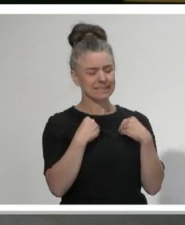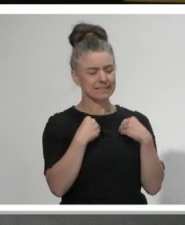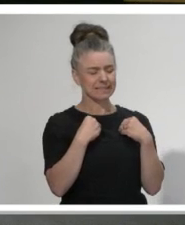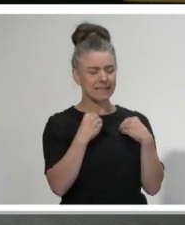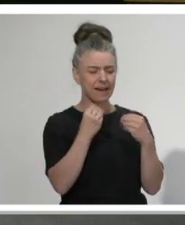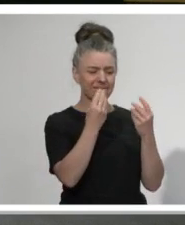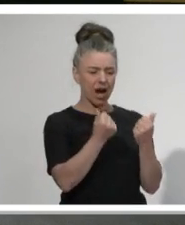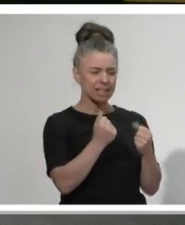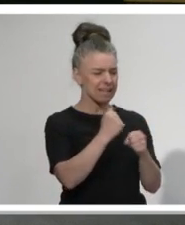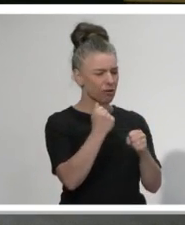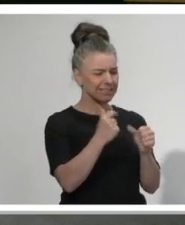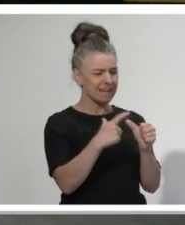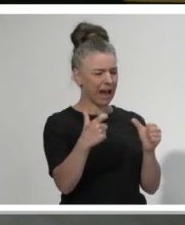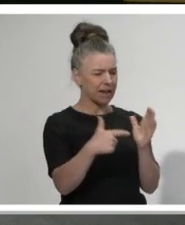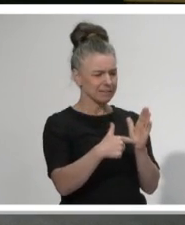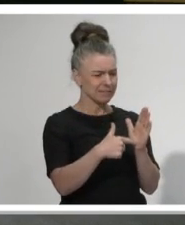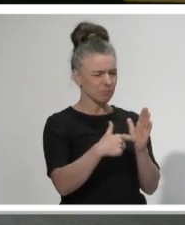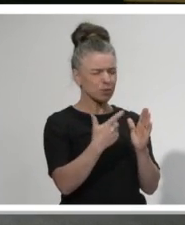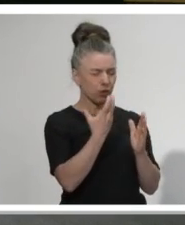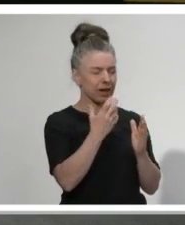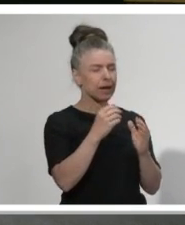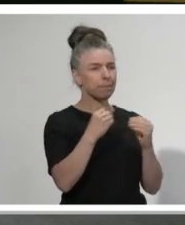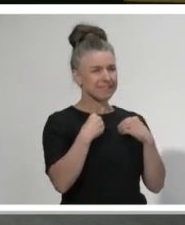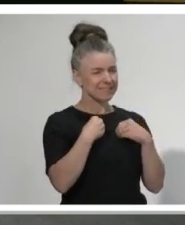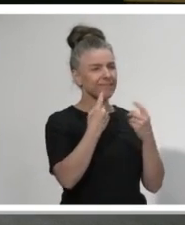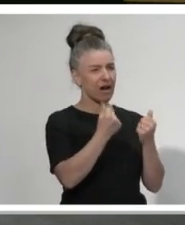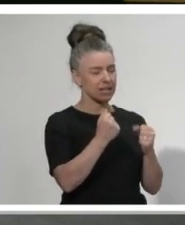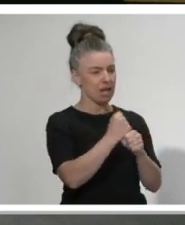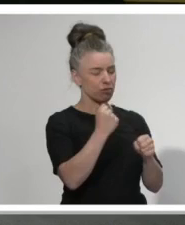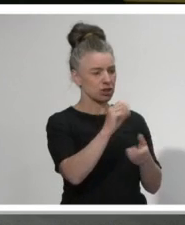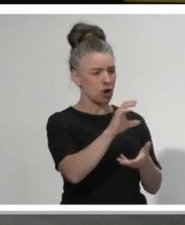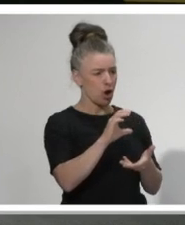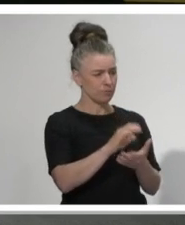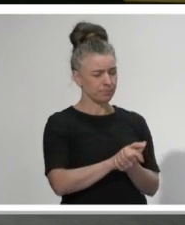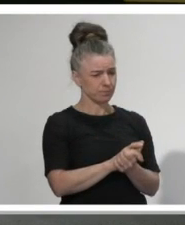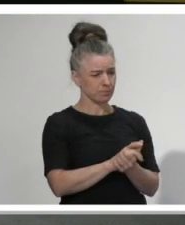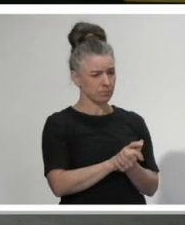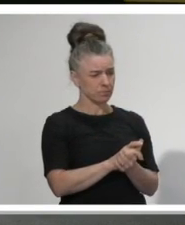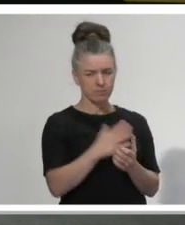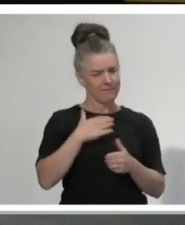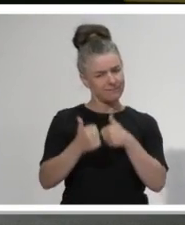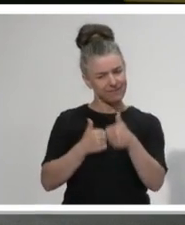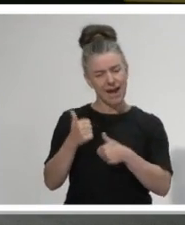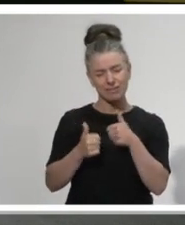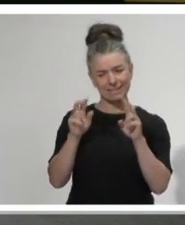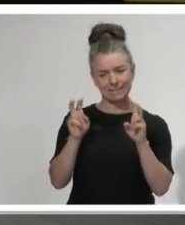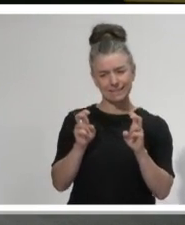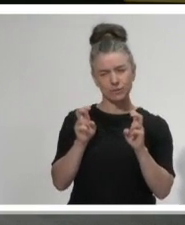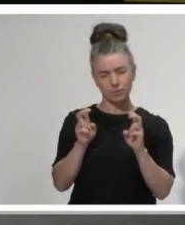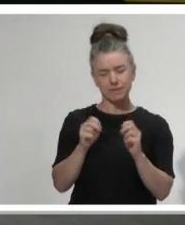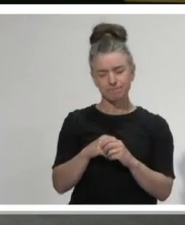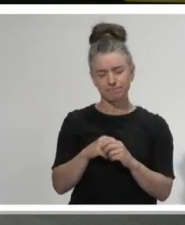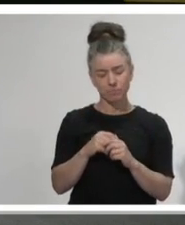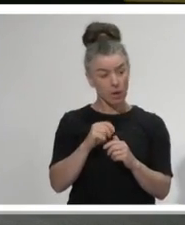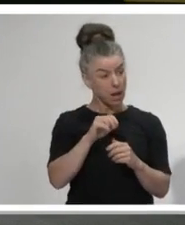yes, I love it. Will agricultural businesses be able to get loans under the scheme? Is that what you're saying? That's correct. So that's the change